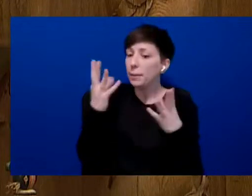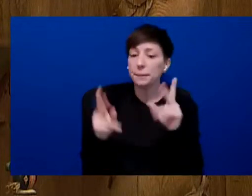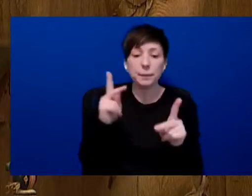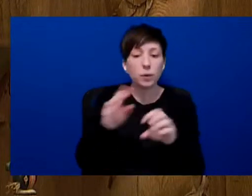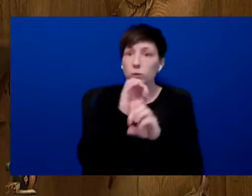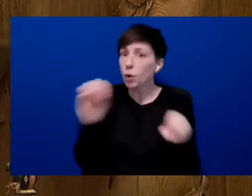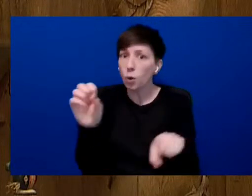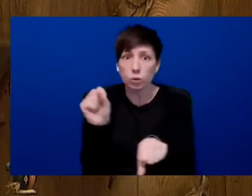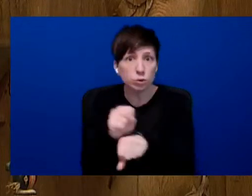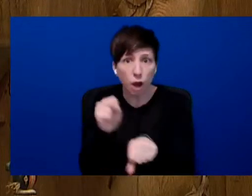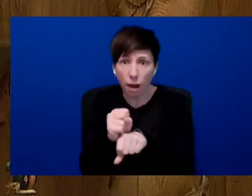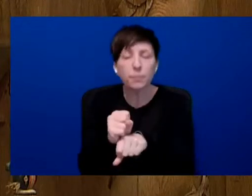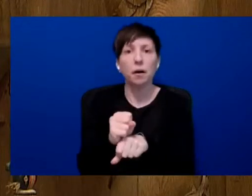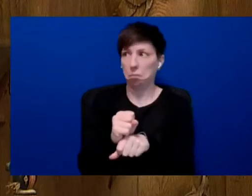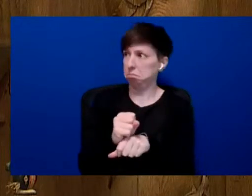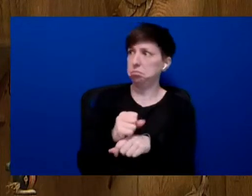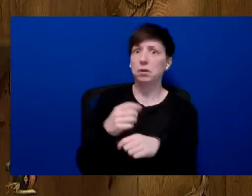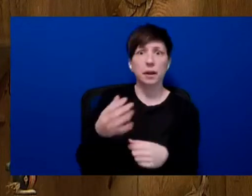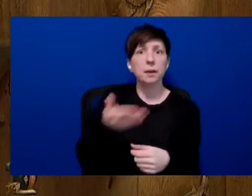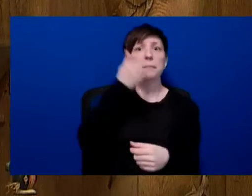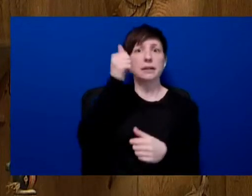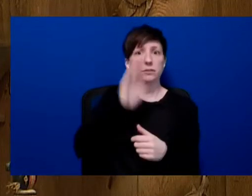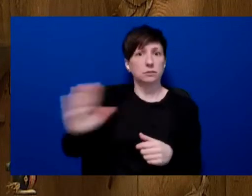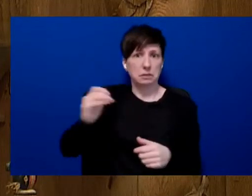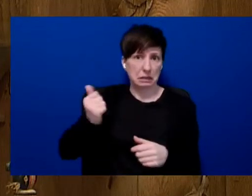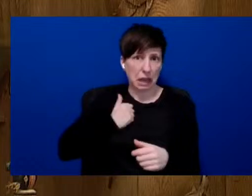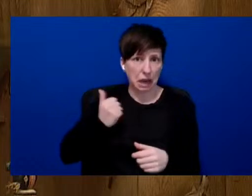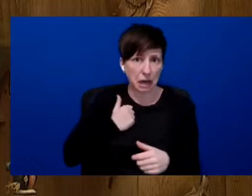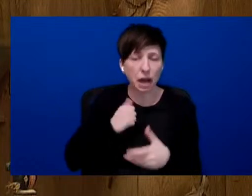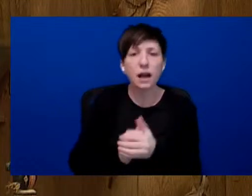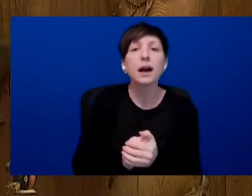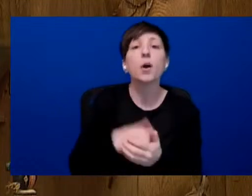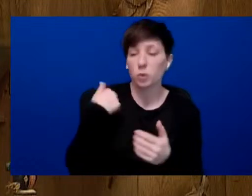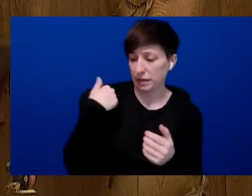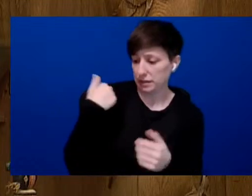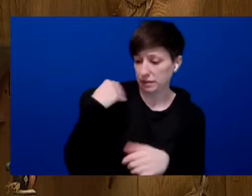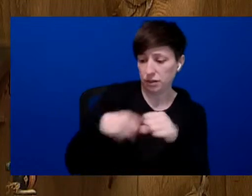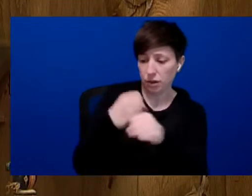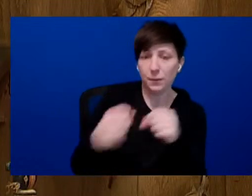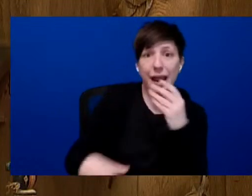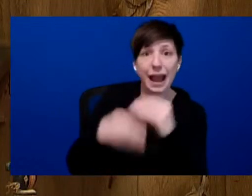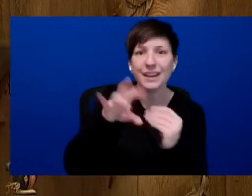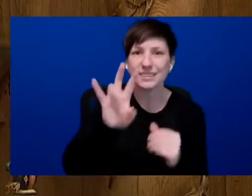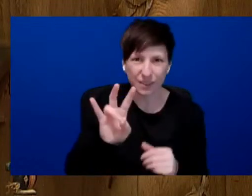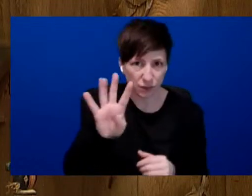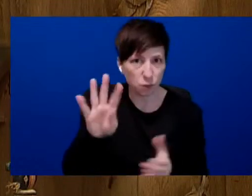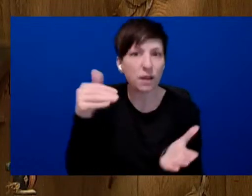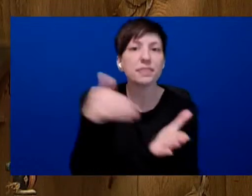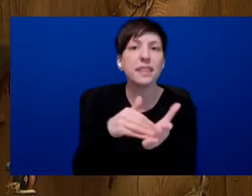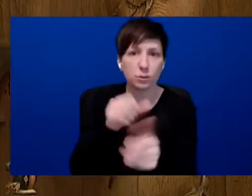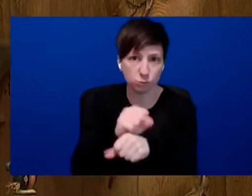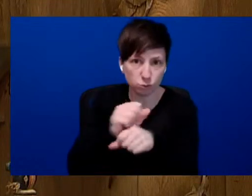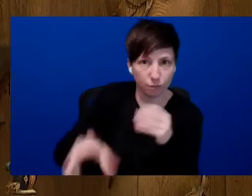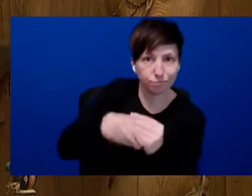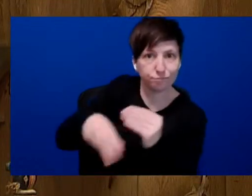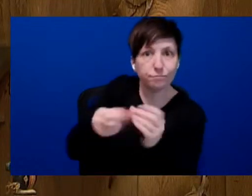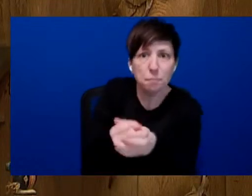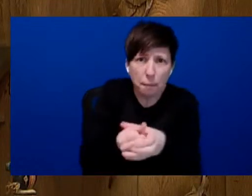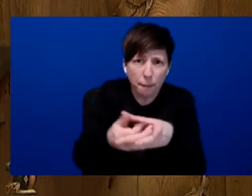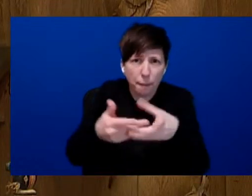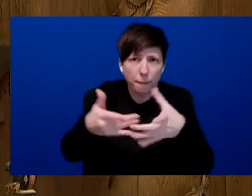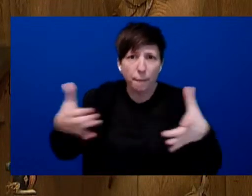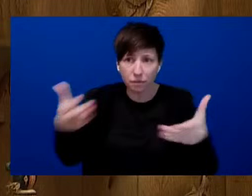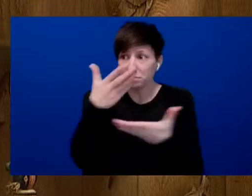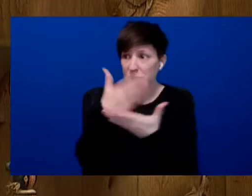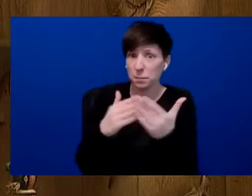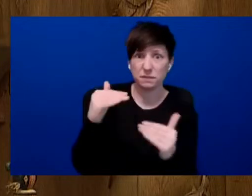we added 74,000 new jobs, some of the strongest job growth in the country. We were the first among